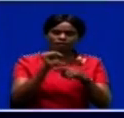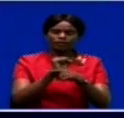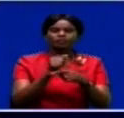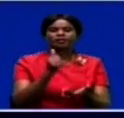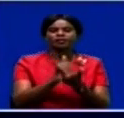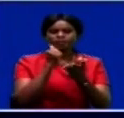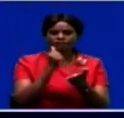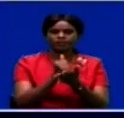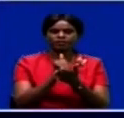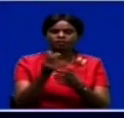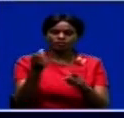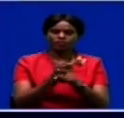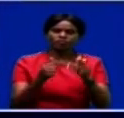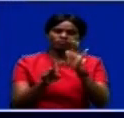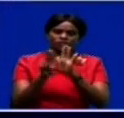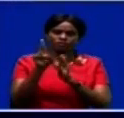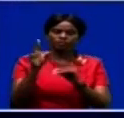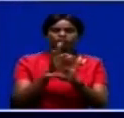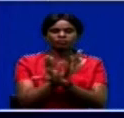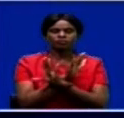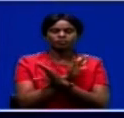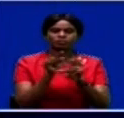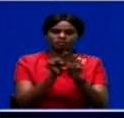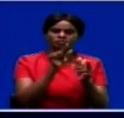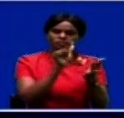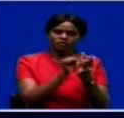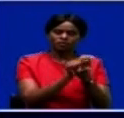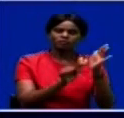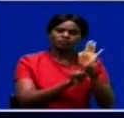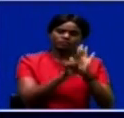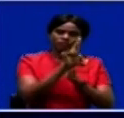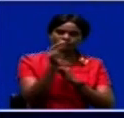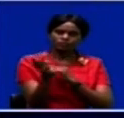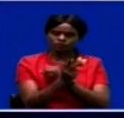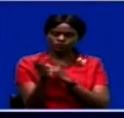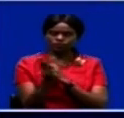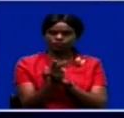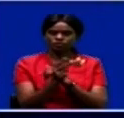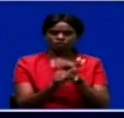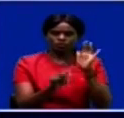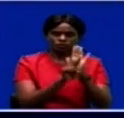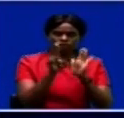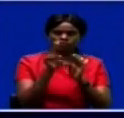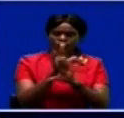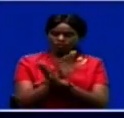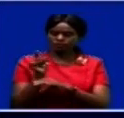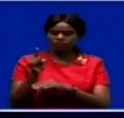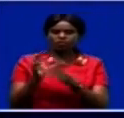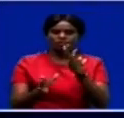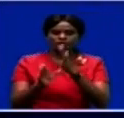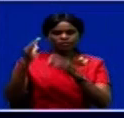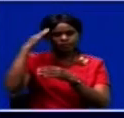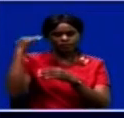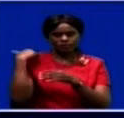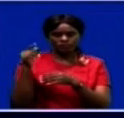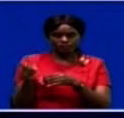be facilitated by the University of Zambia and Lusaka University. And University of Zambia Vice-Chancellor